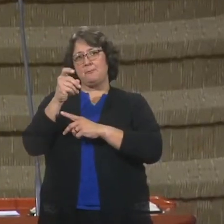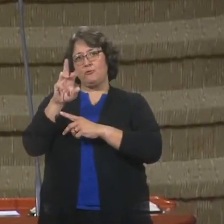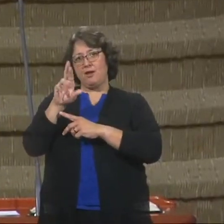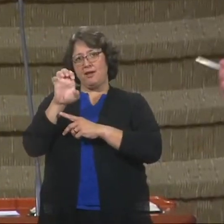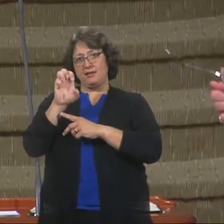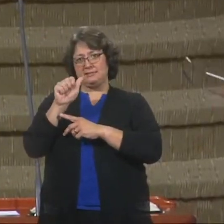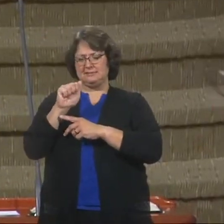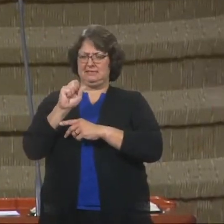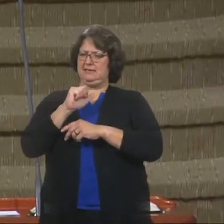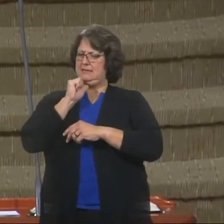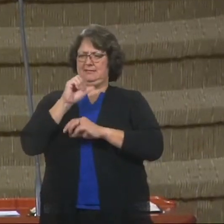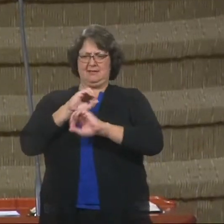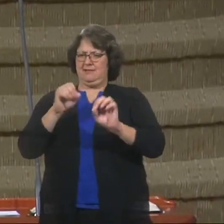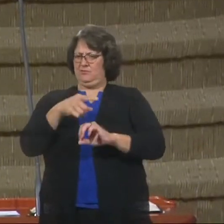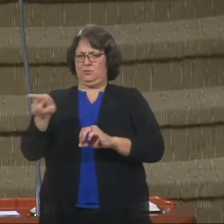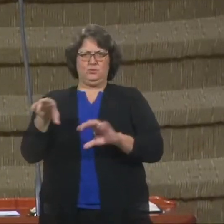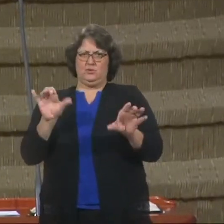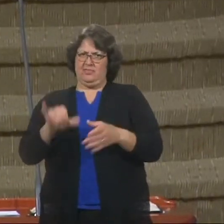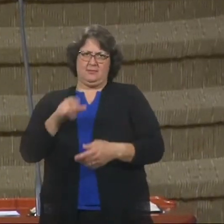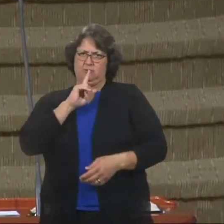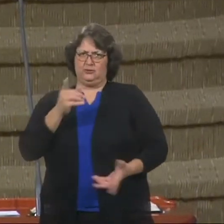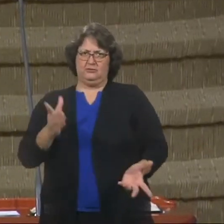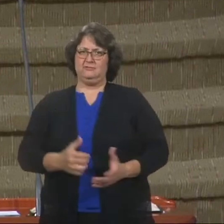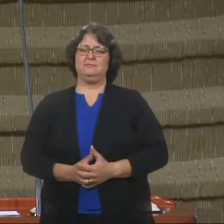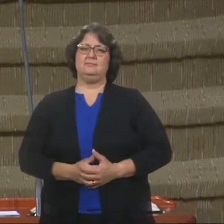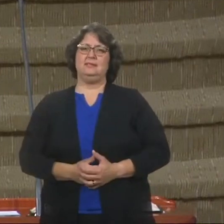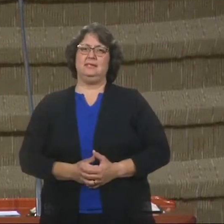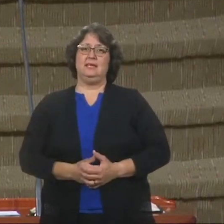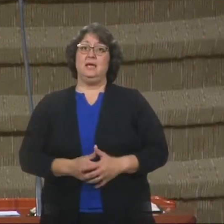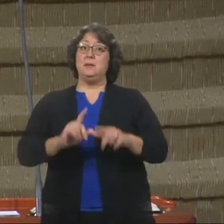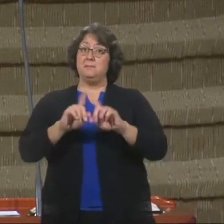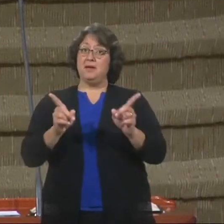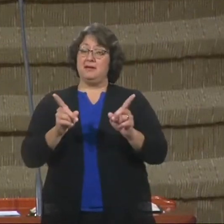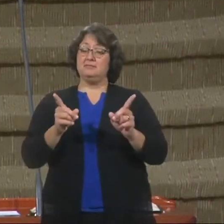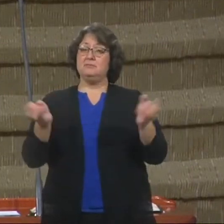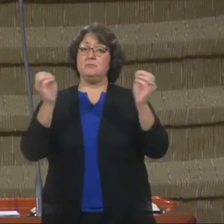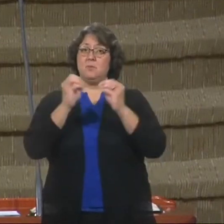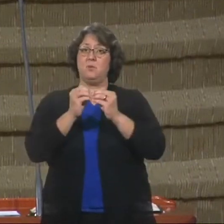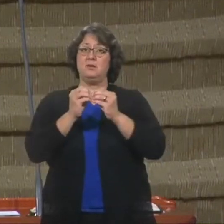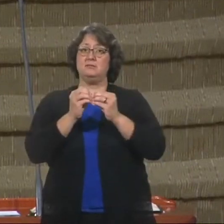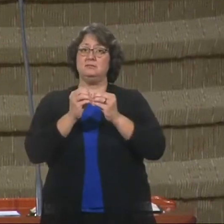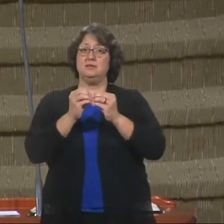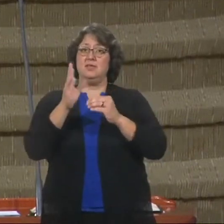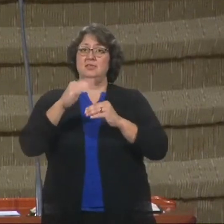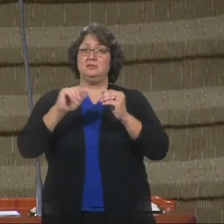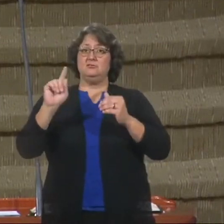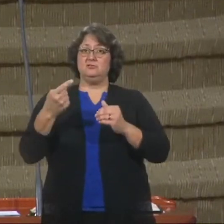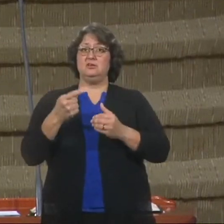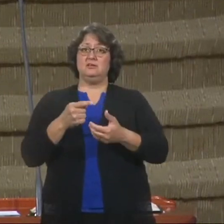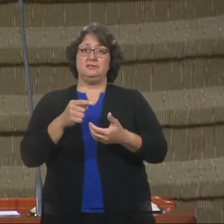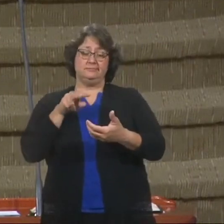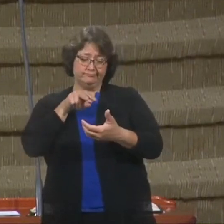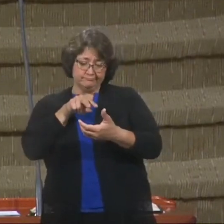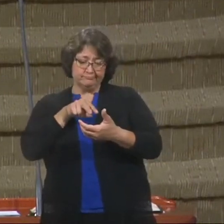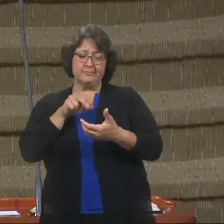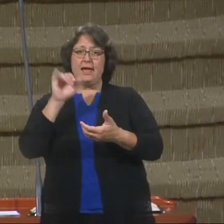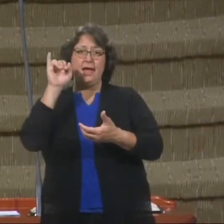None that you would do that, I'm sure. But, you know, there's more to just, you know, learning your iPhone all the